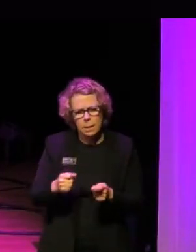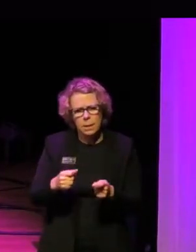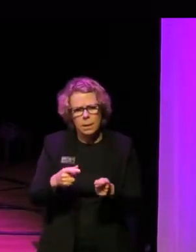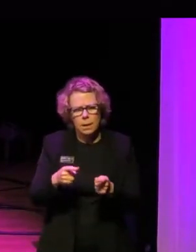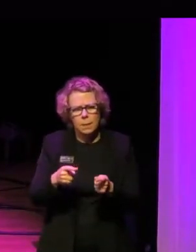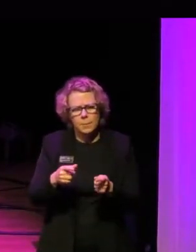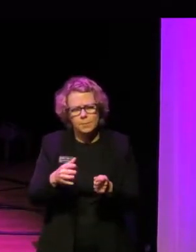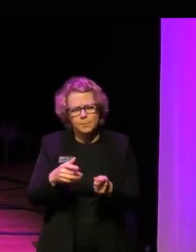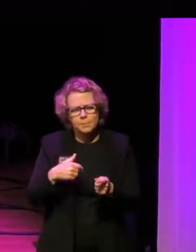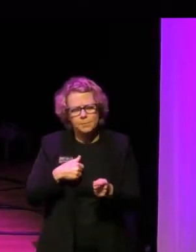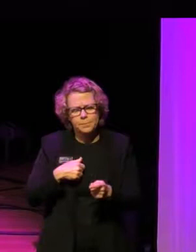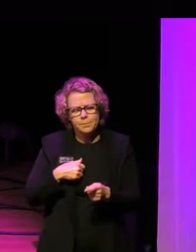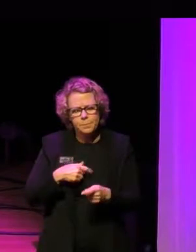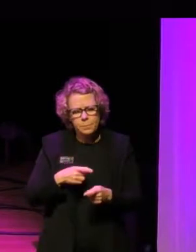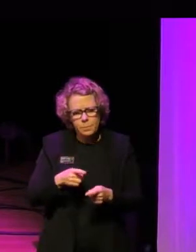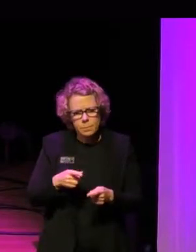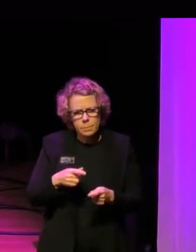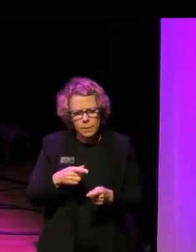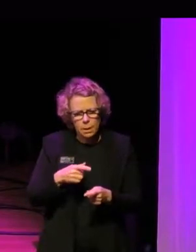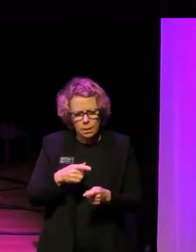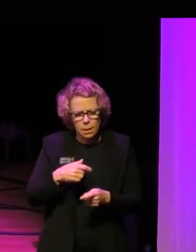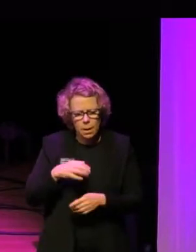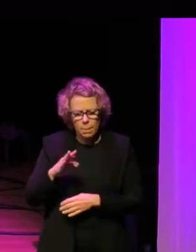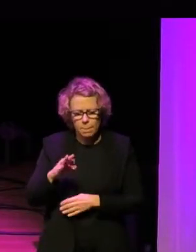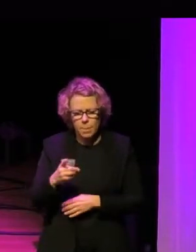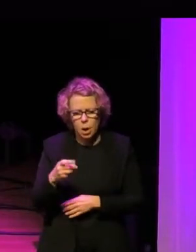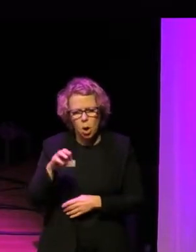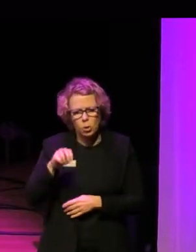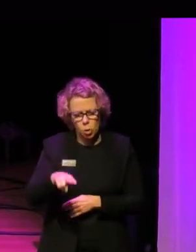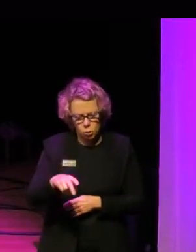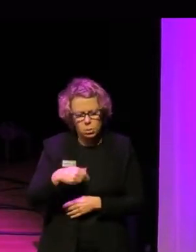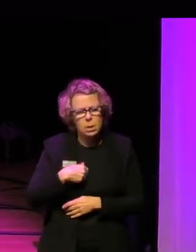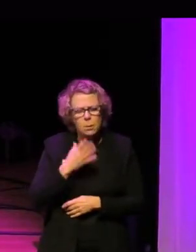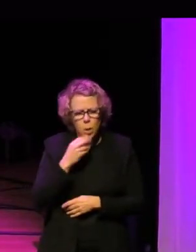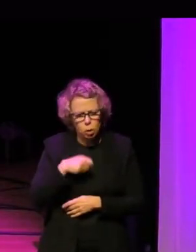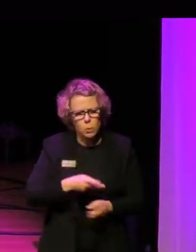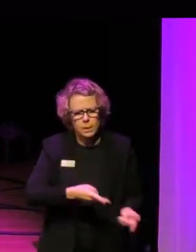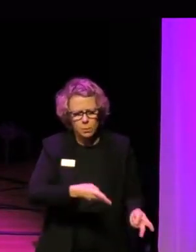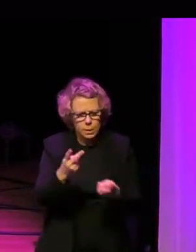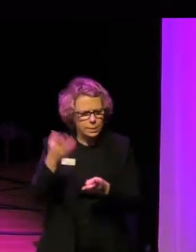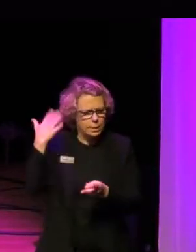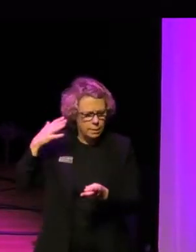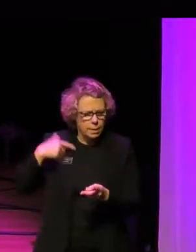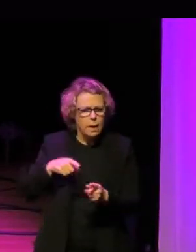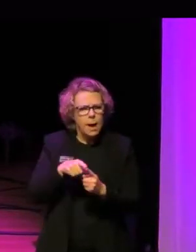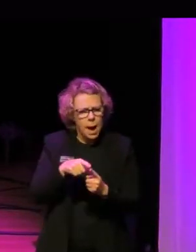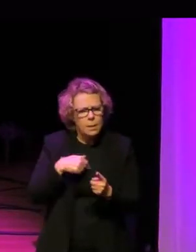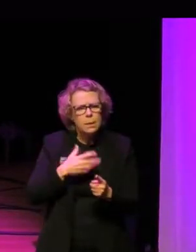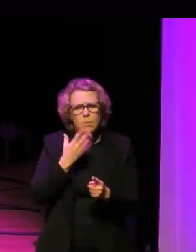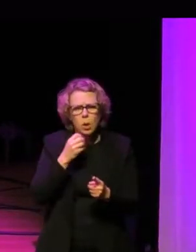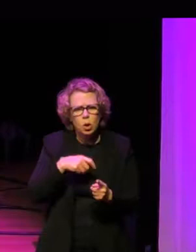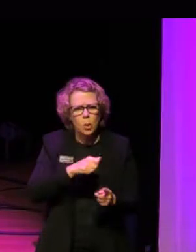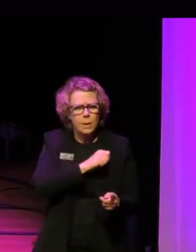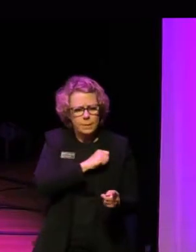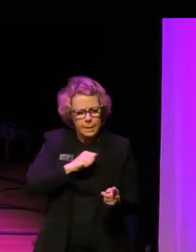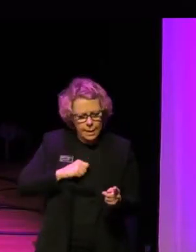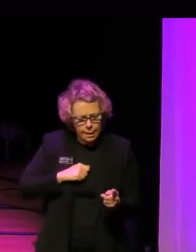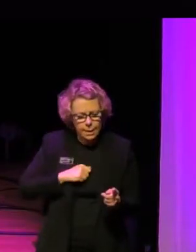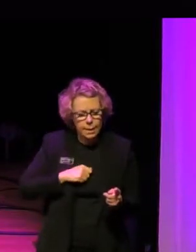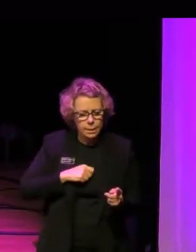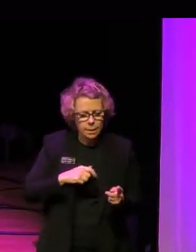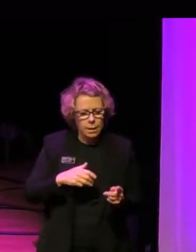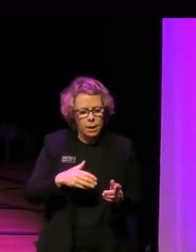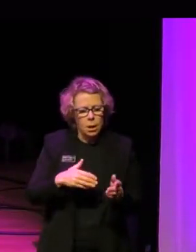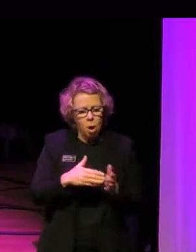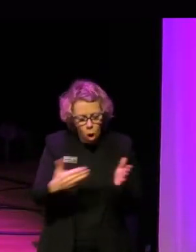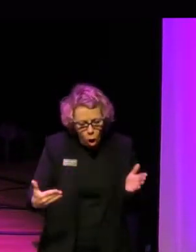during the time of Plato. It was really about the government of the people, for